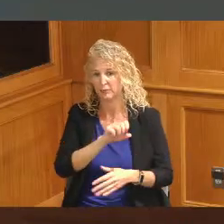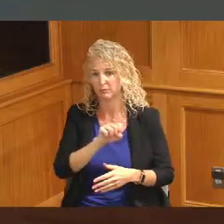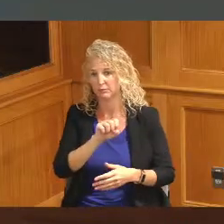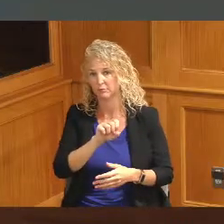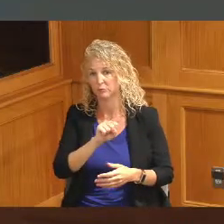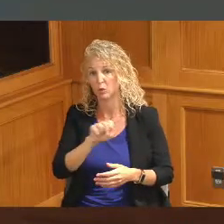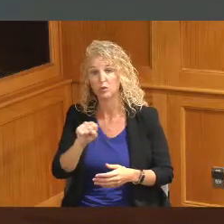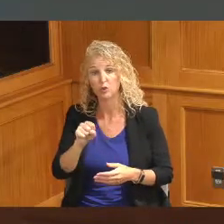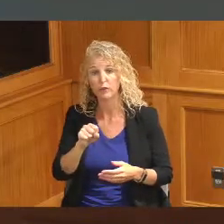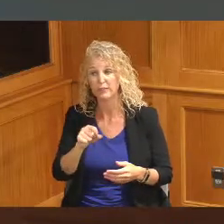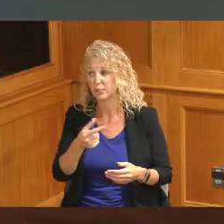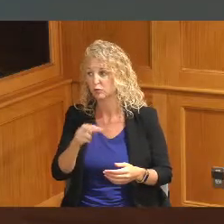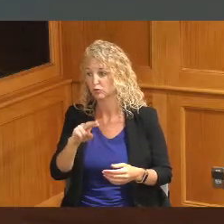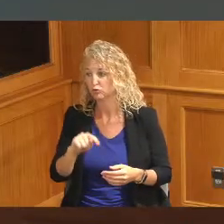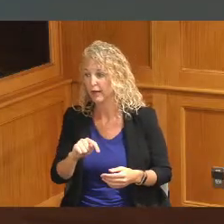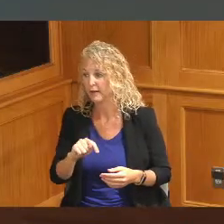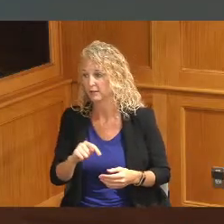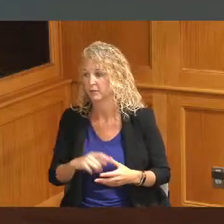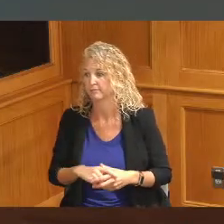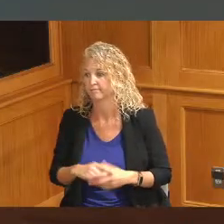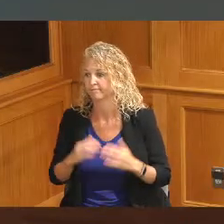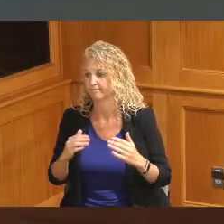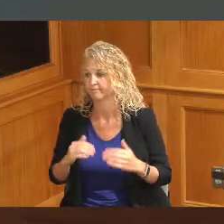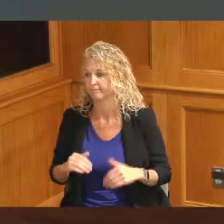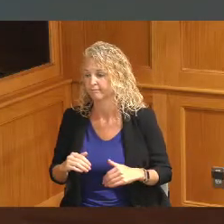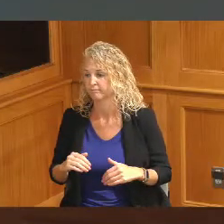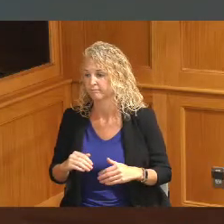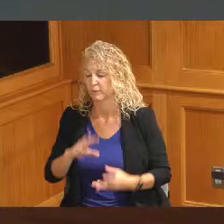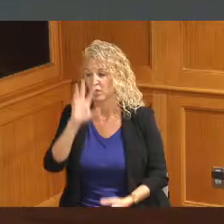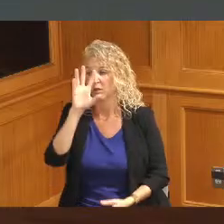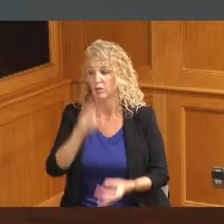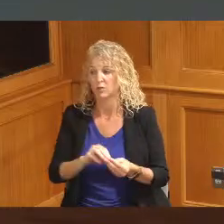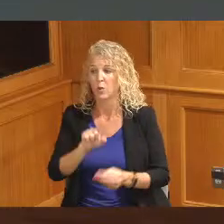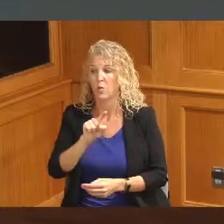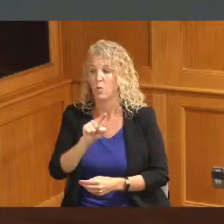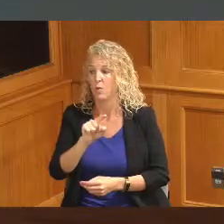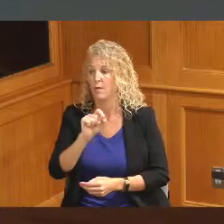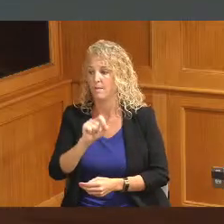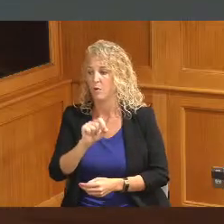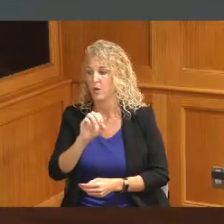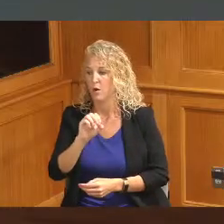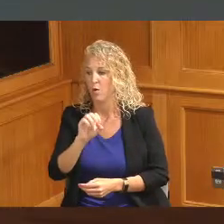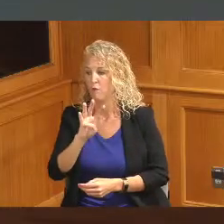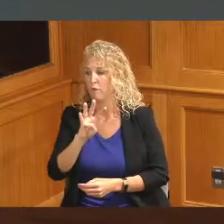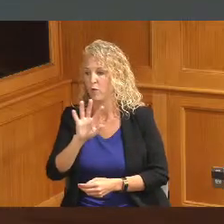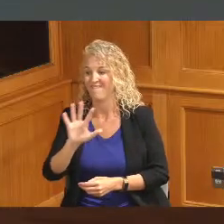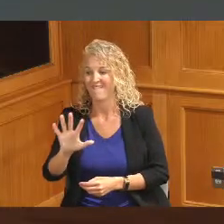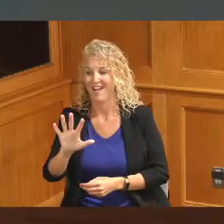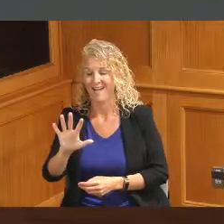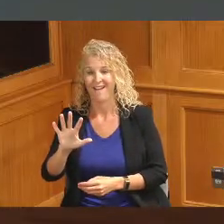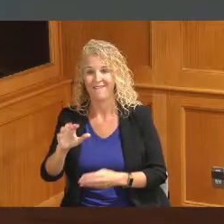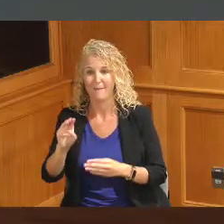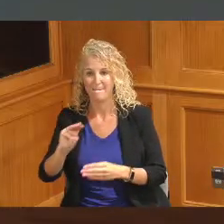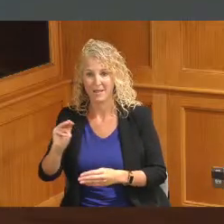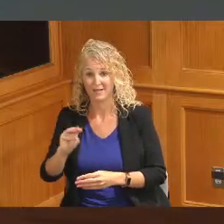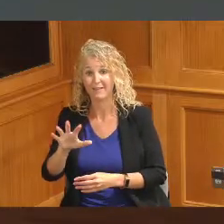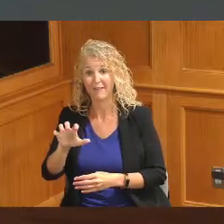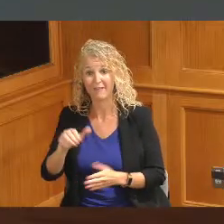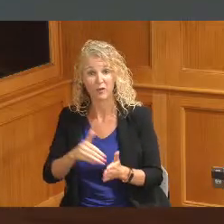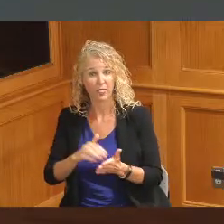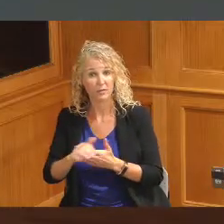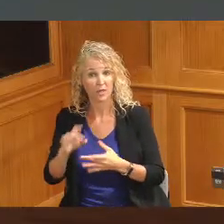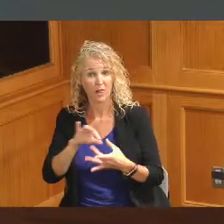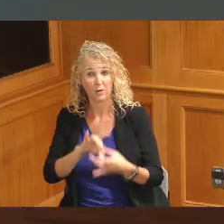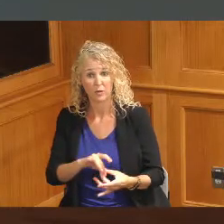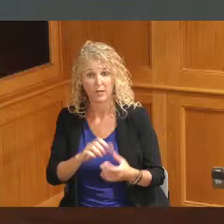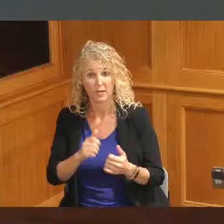and justice programs grant. The total amount is 1.045. That includes $500,000 related